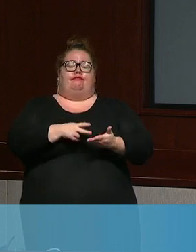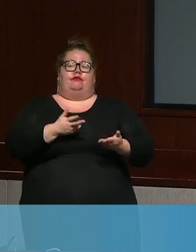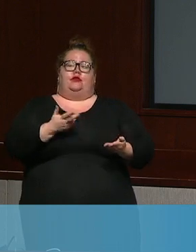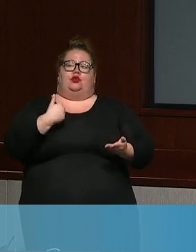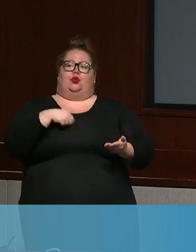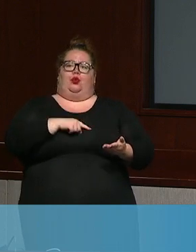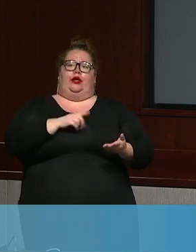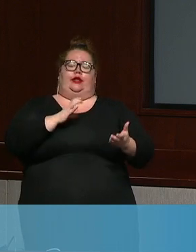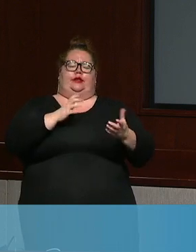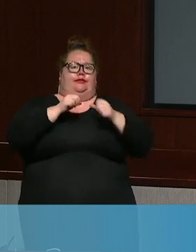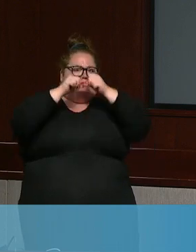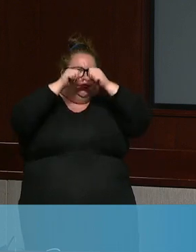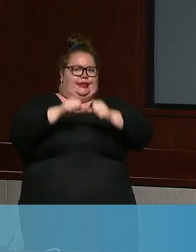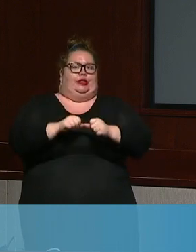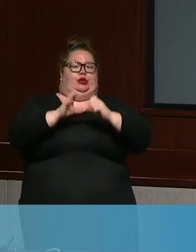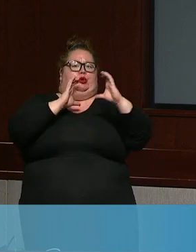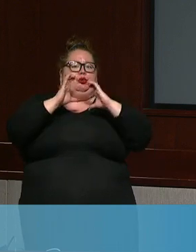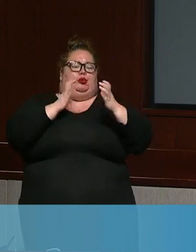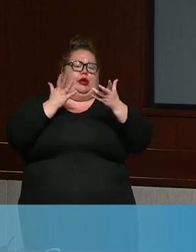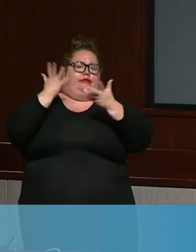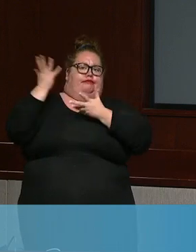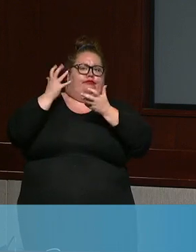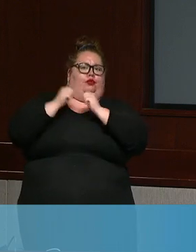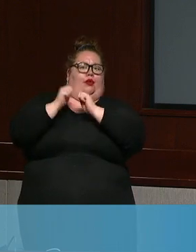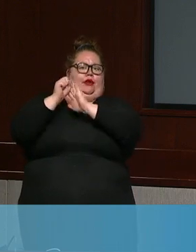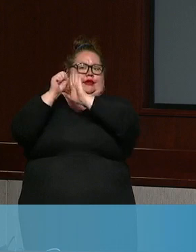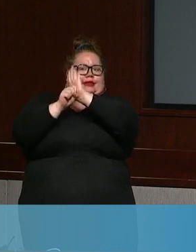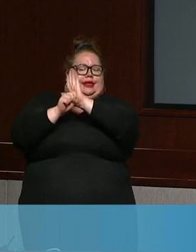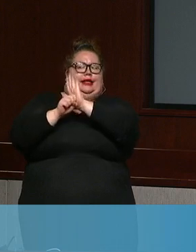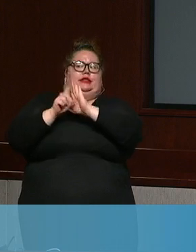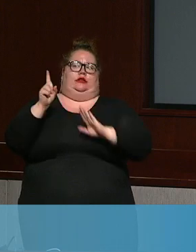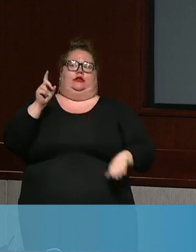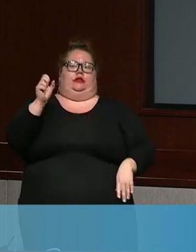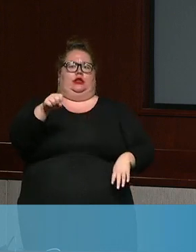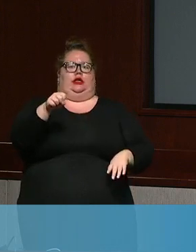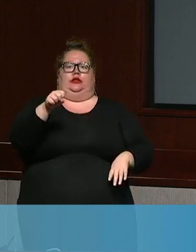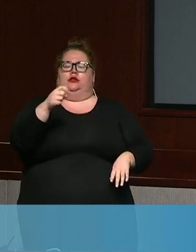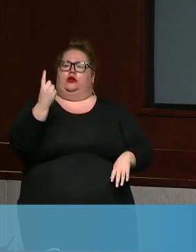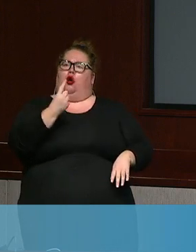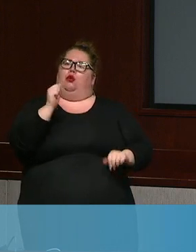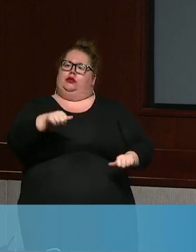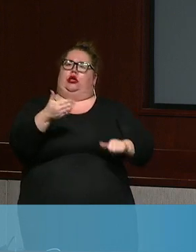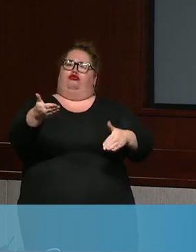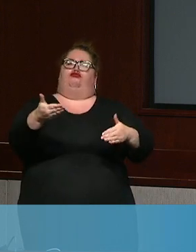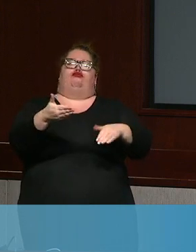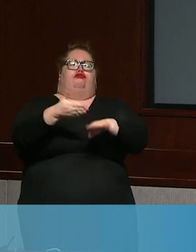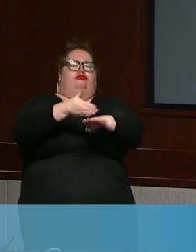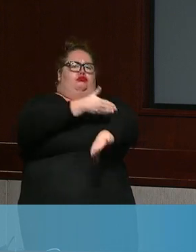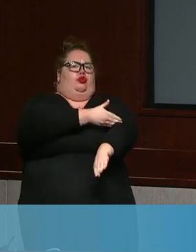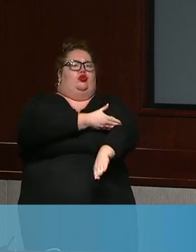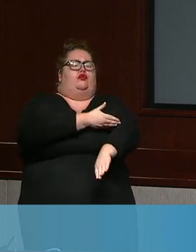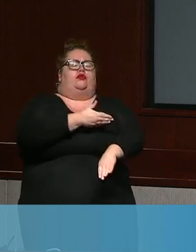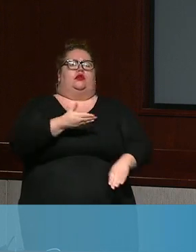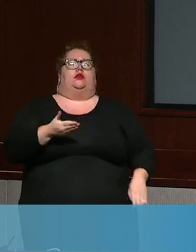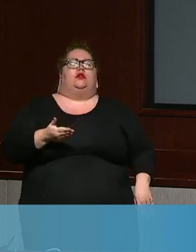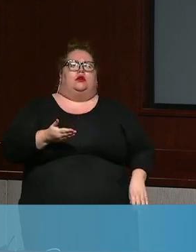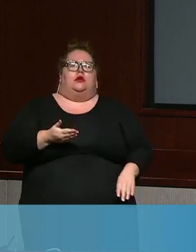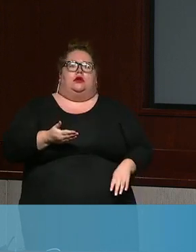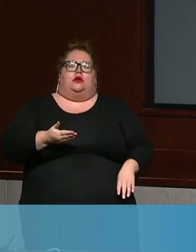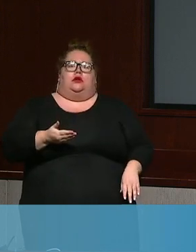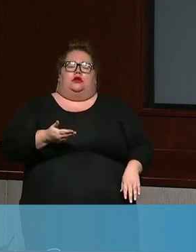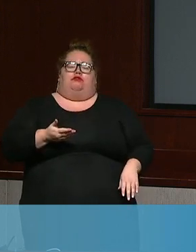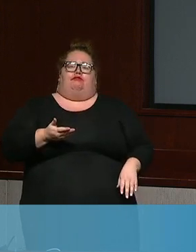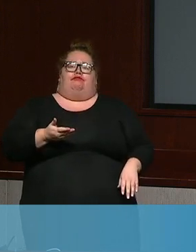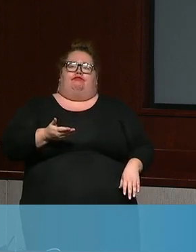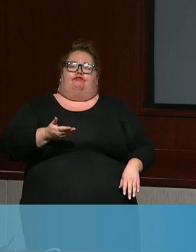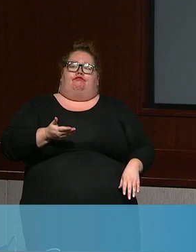best that we can with the state. Yes, always room for improvement. And we continue to have the position